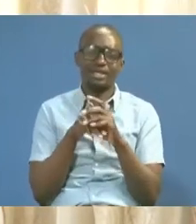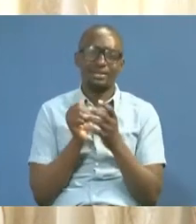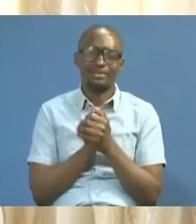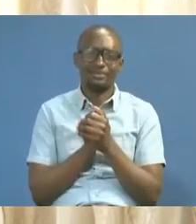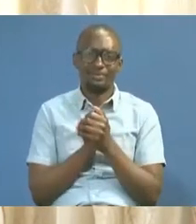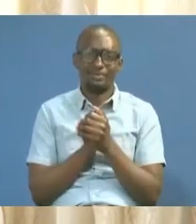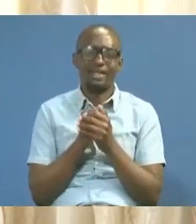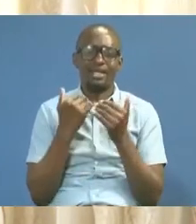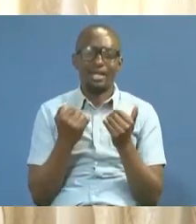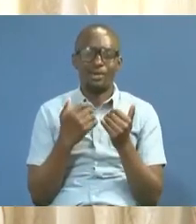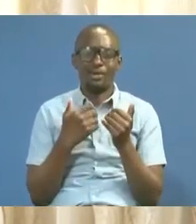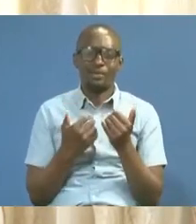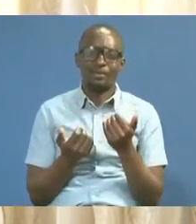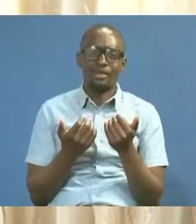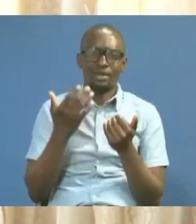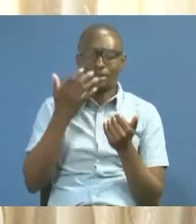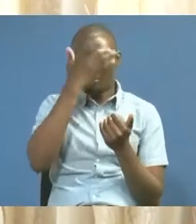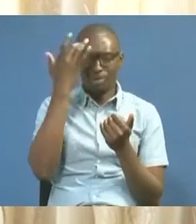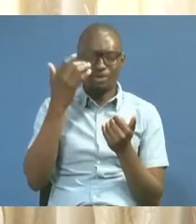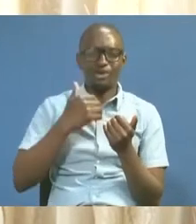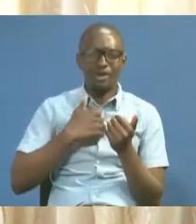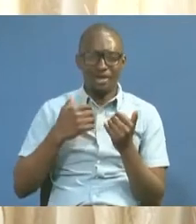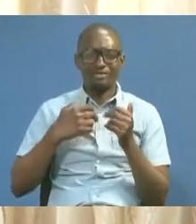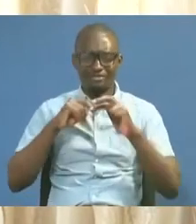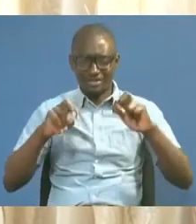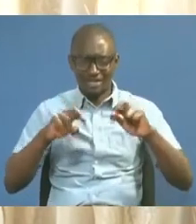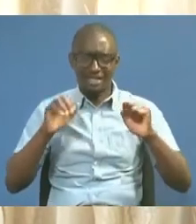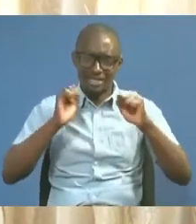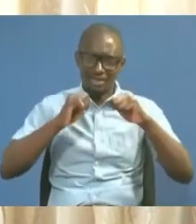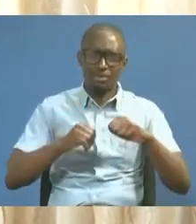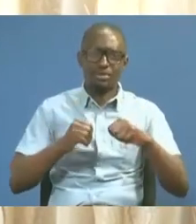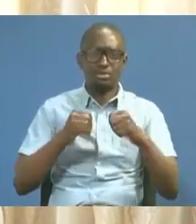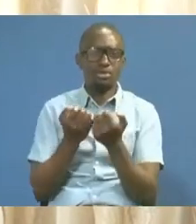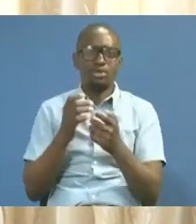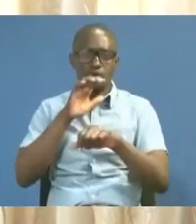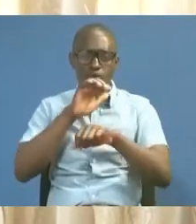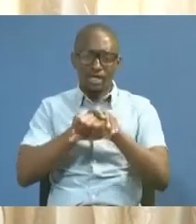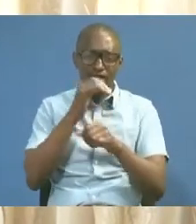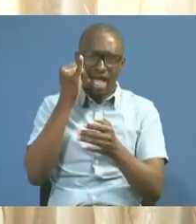having been exposed to research, you can also be hired as a researcher.